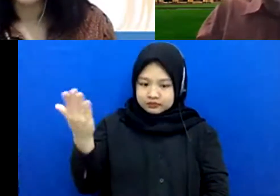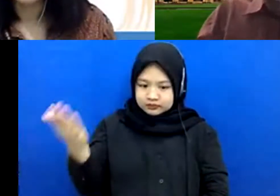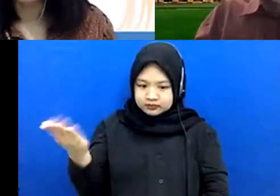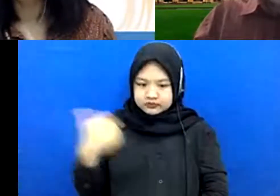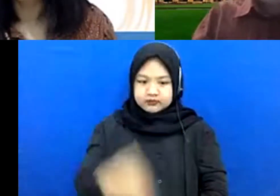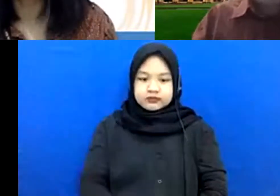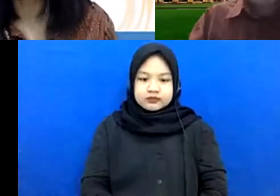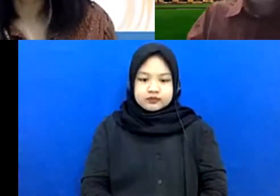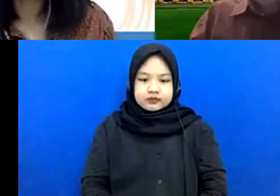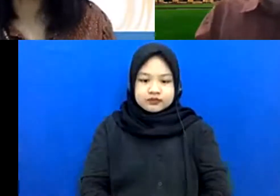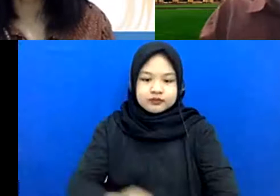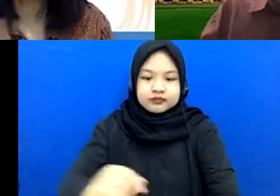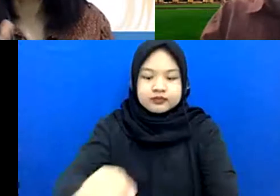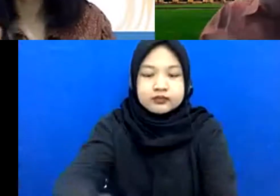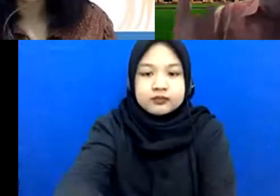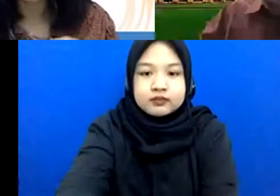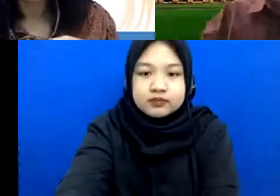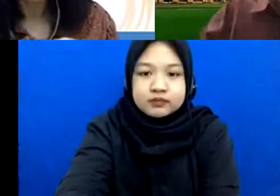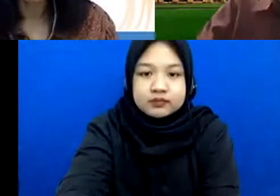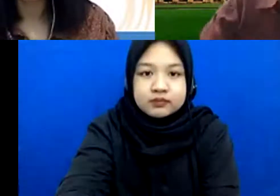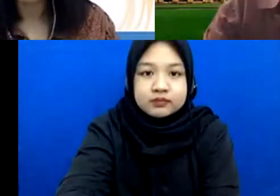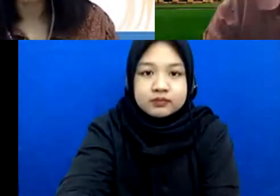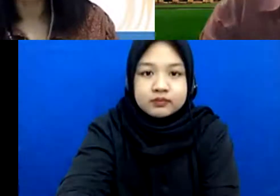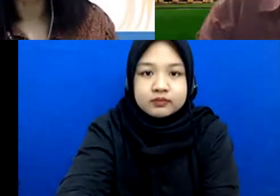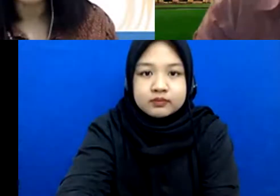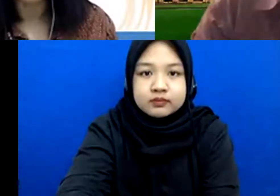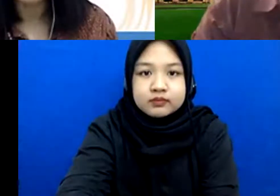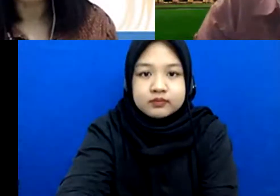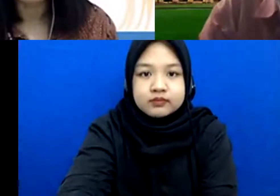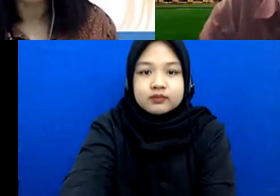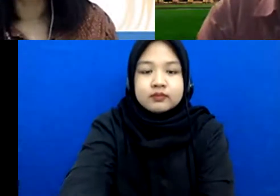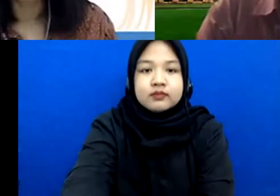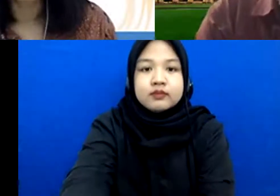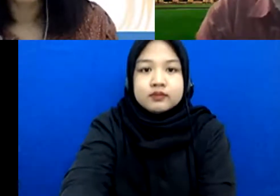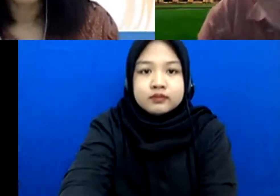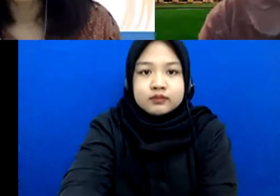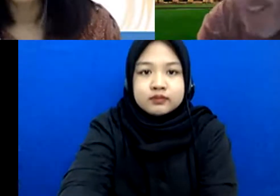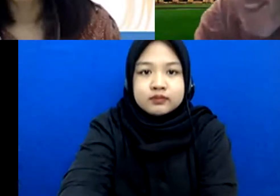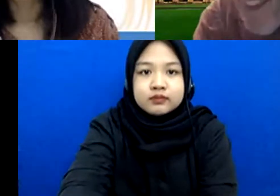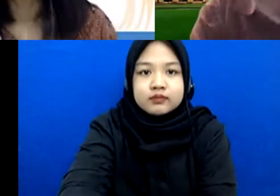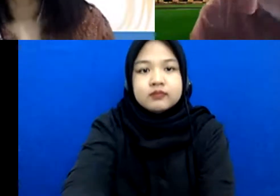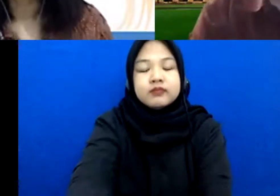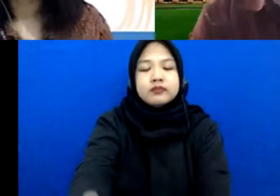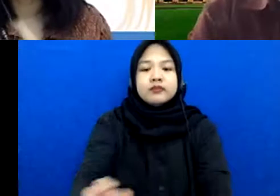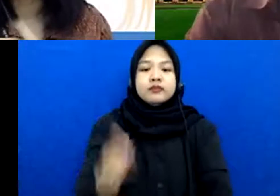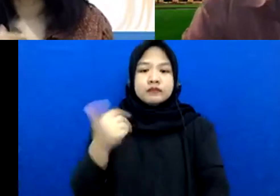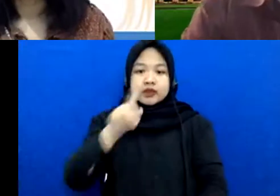yes. Of course, you can have questions or comments or feedback, anything. Okay.